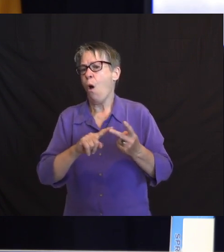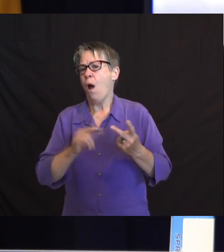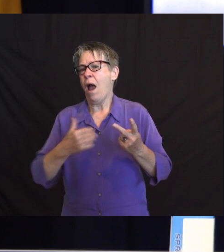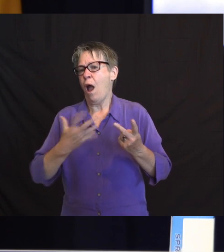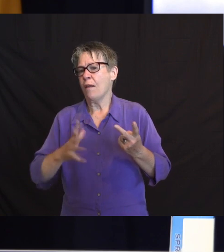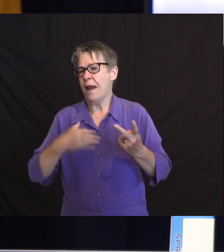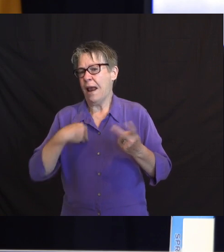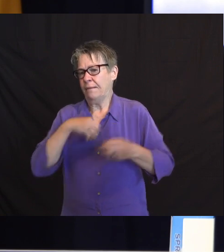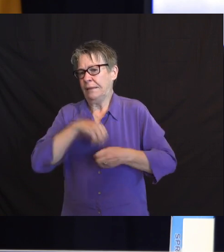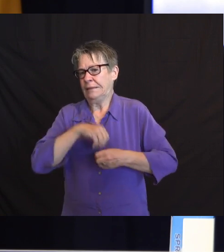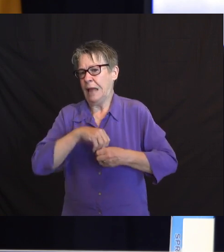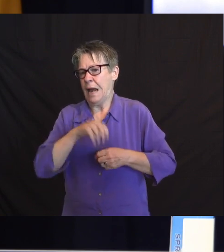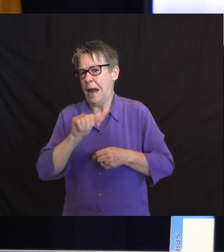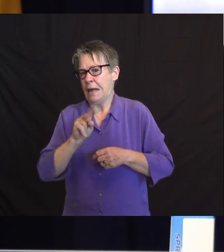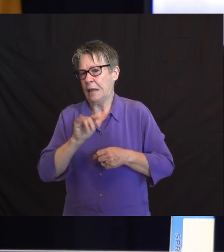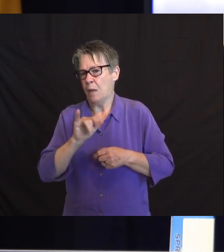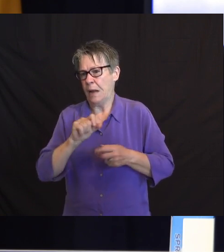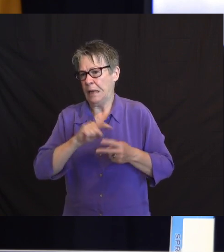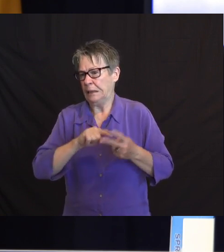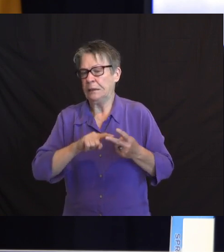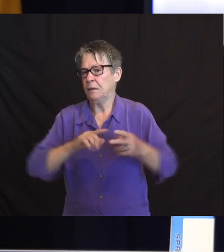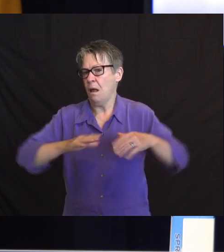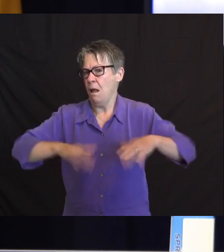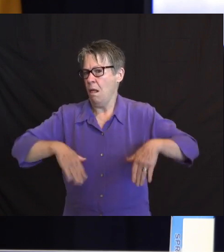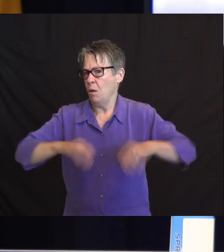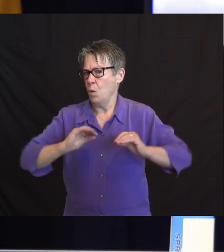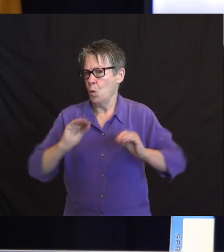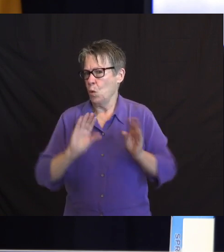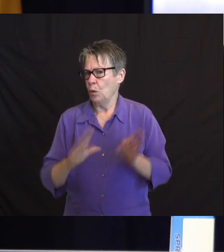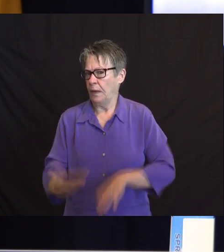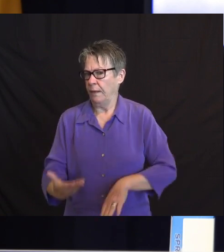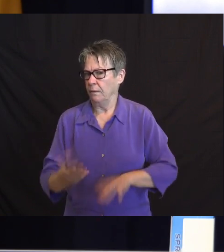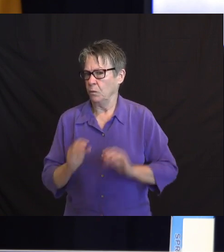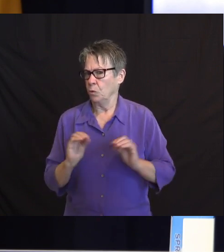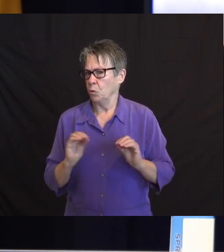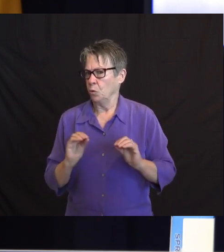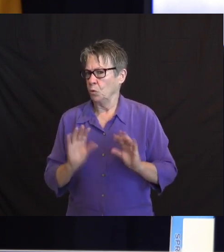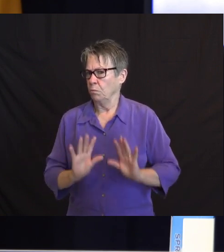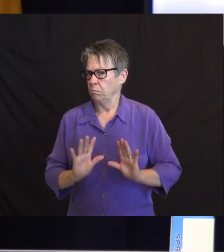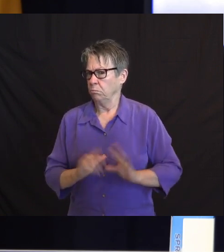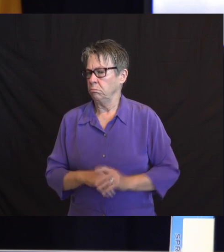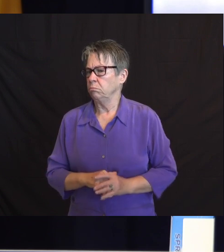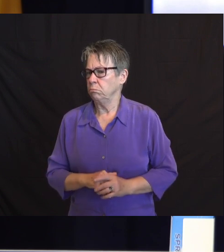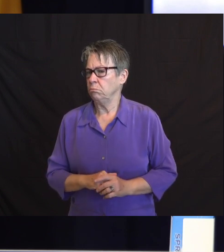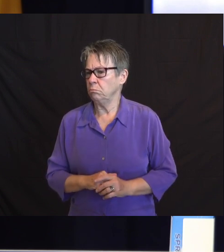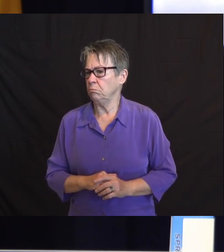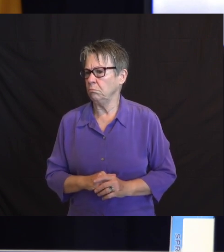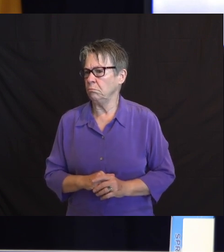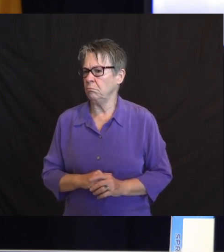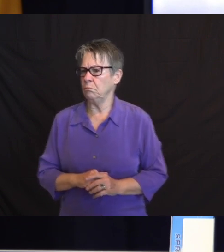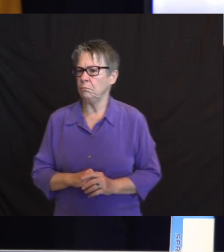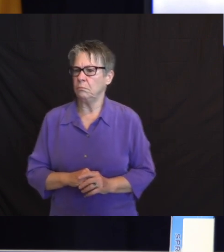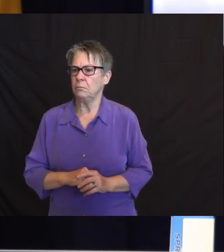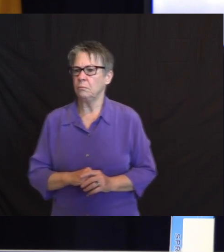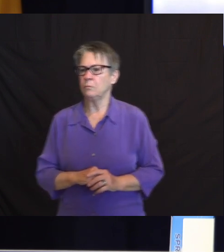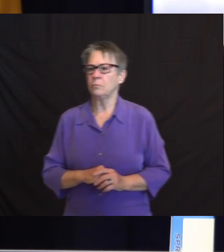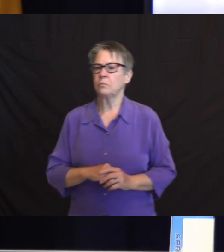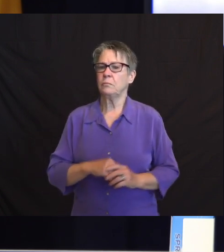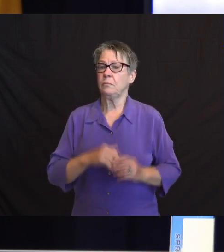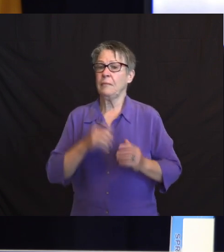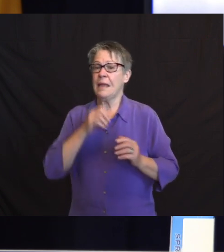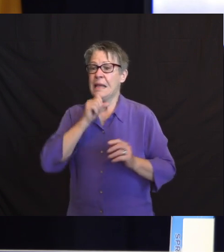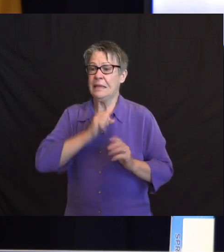no deaths reported at this time in New Jersey. The ages of children affected range from 1 to